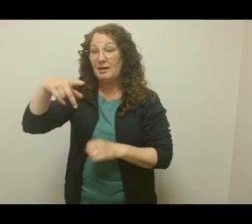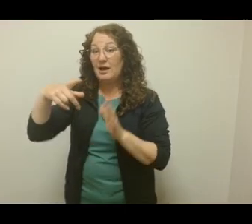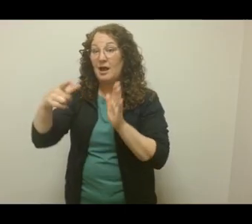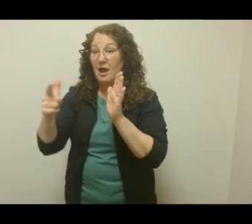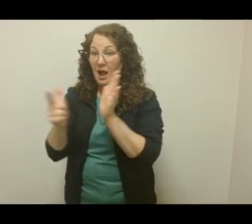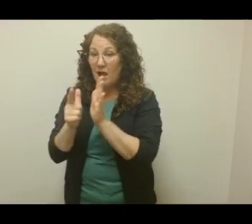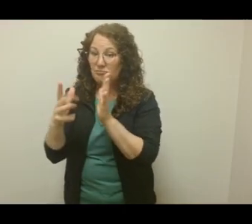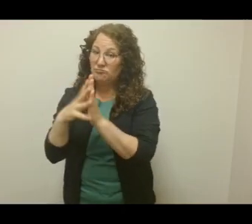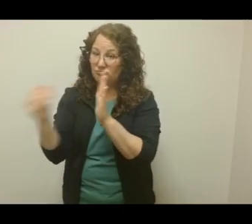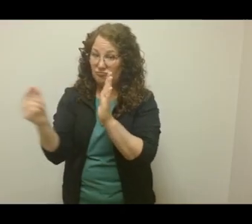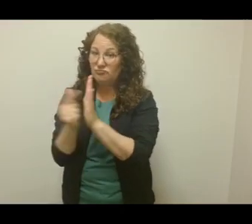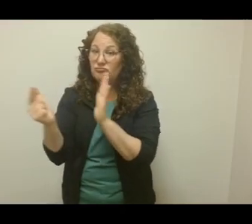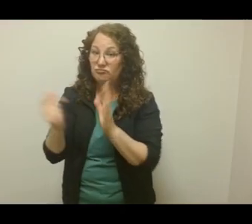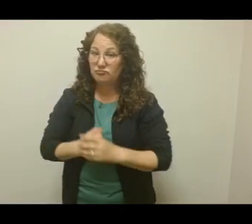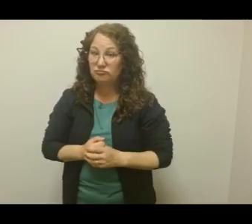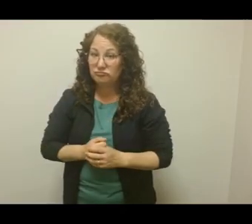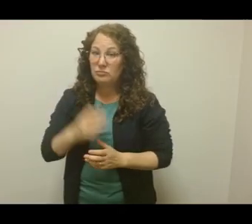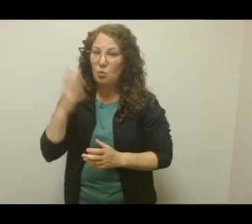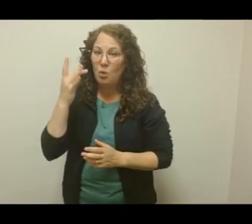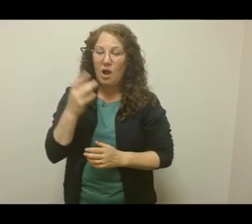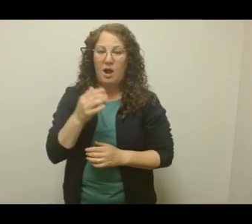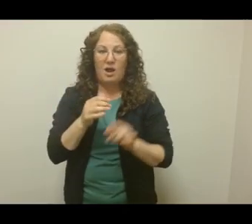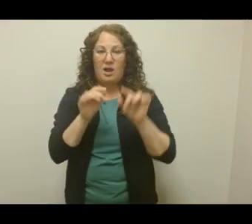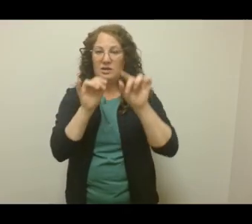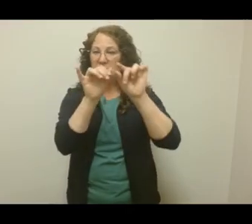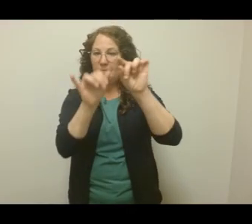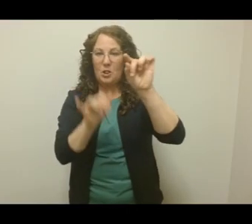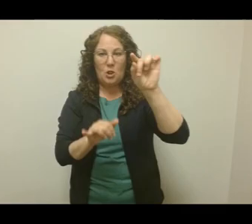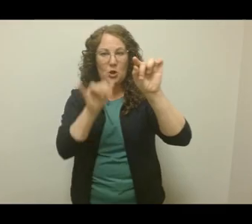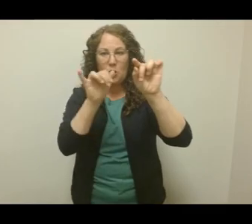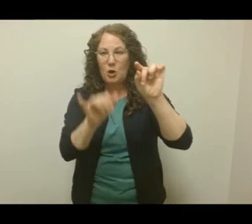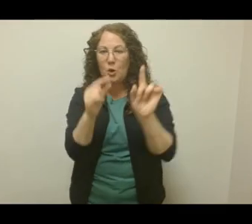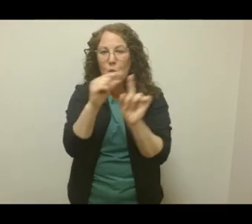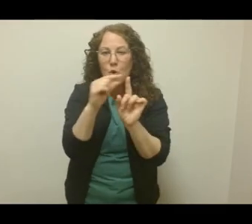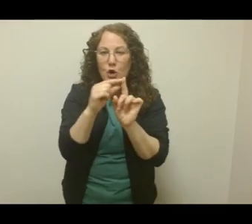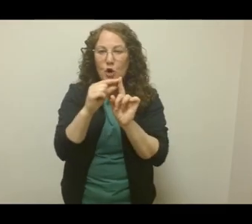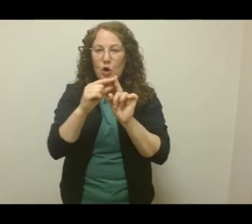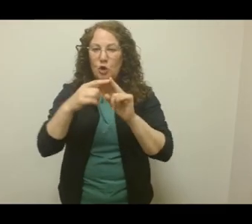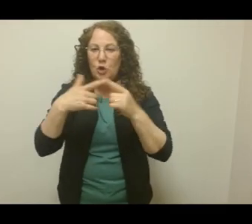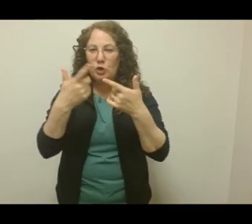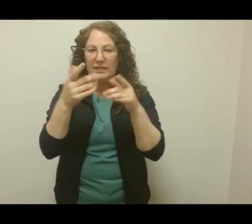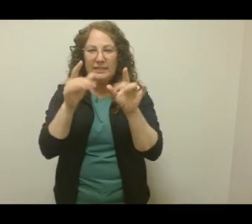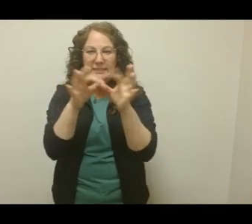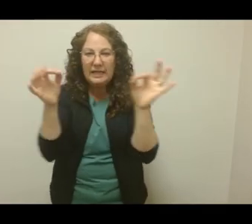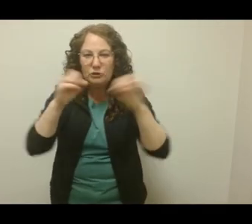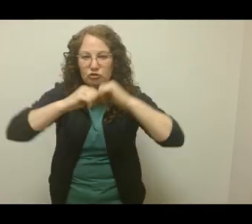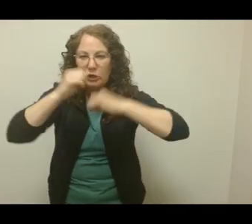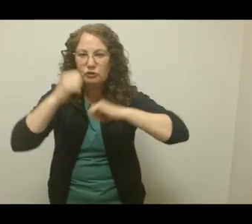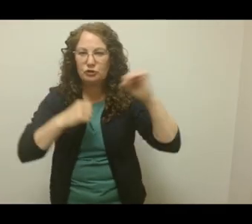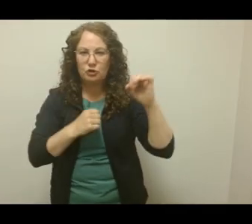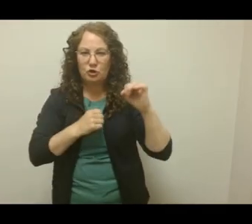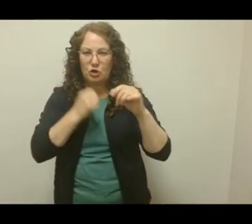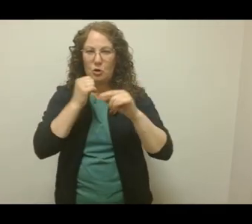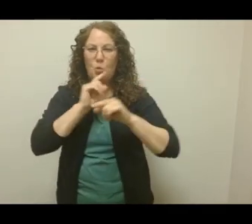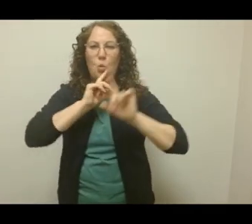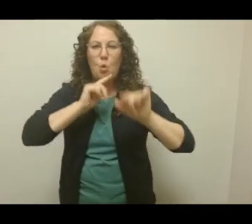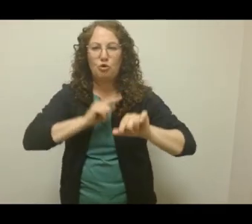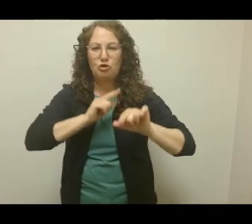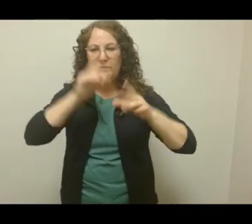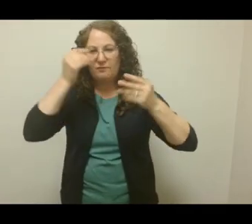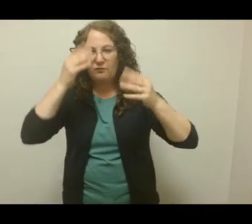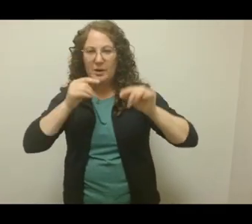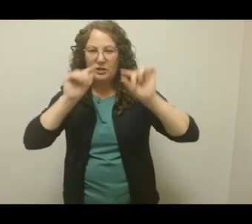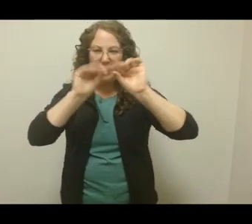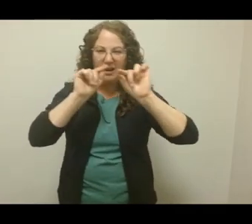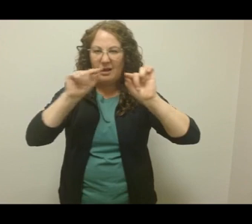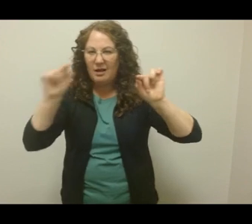how similar it is in both wording, sentence structure, and order of information to the original